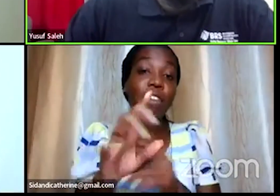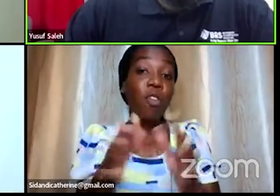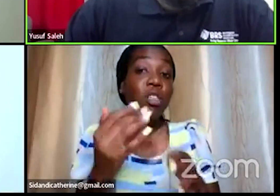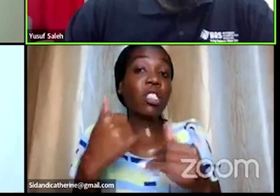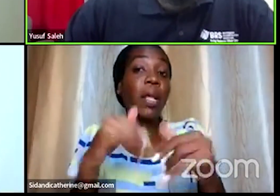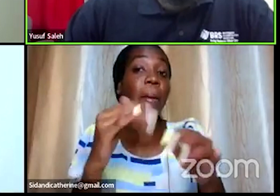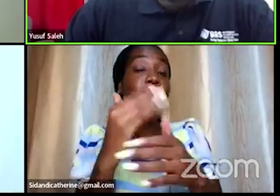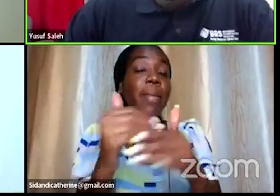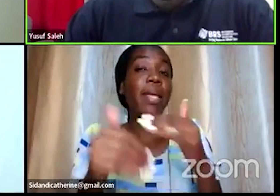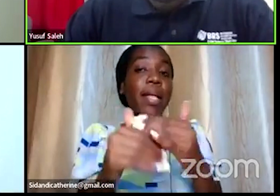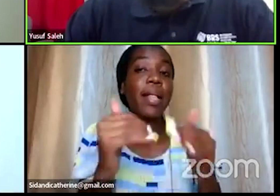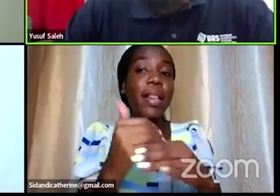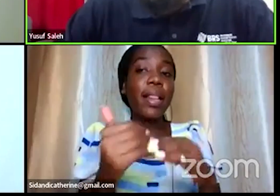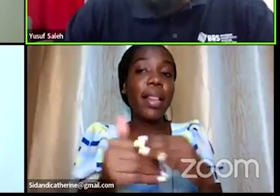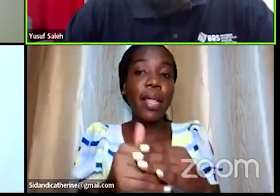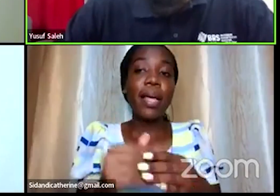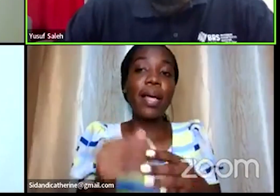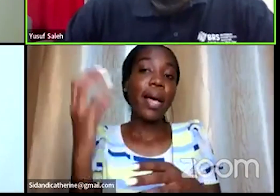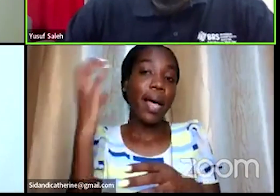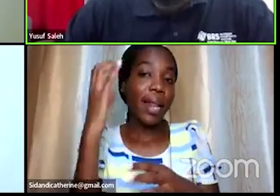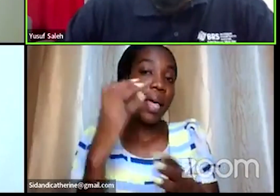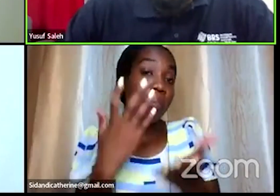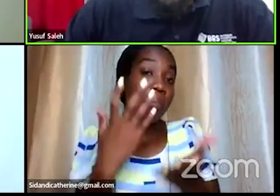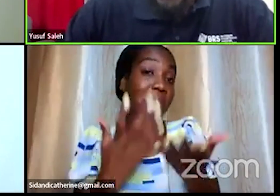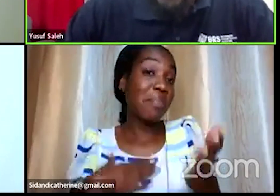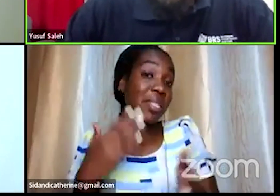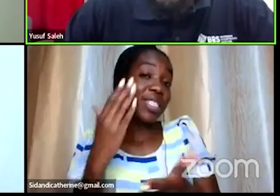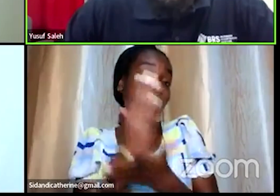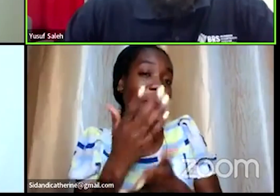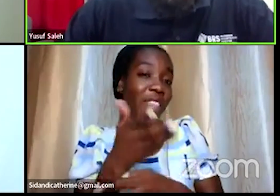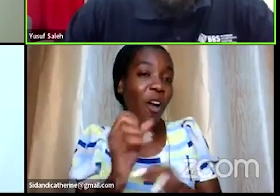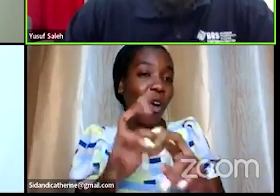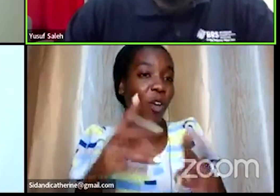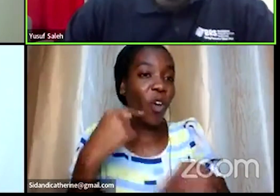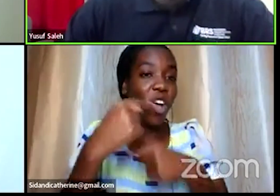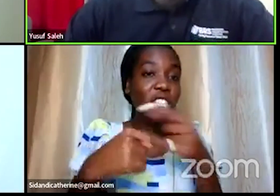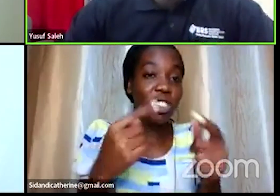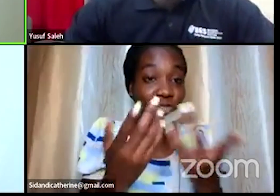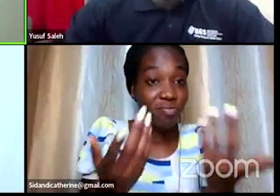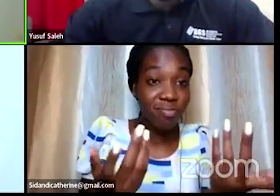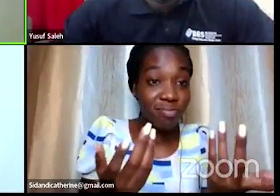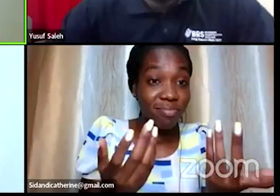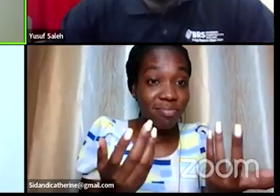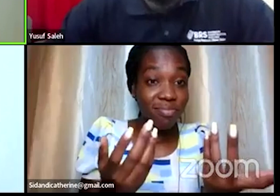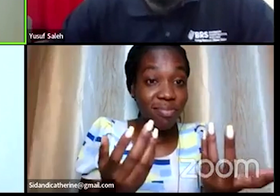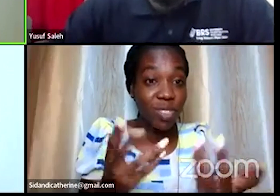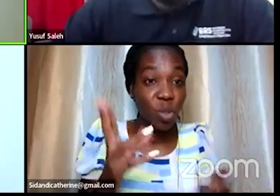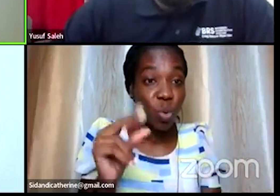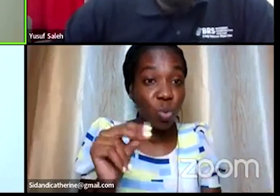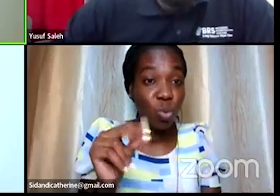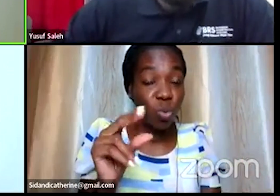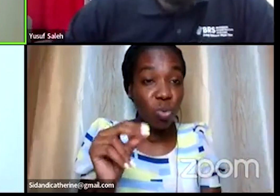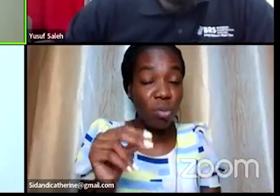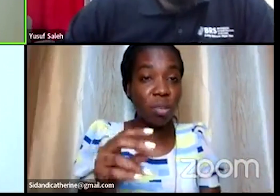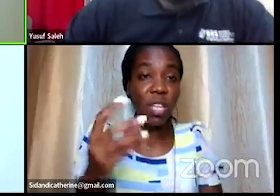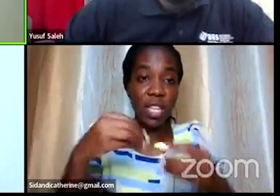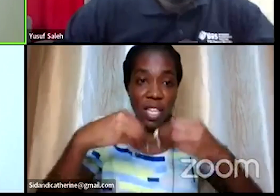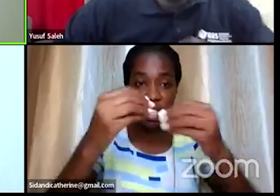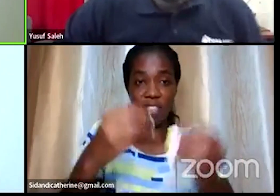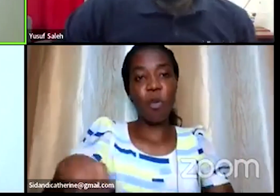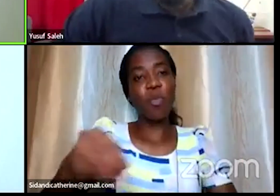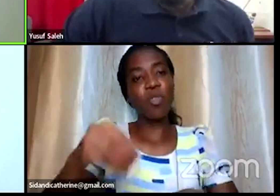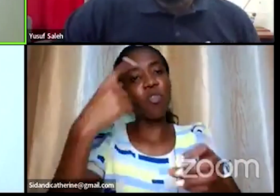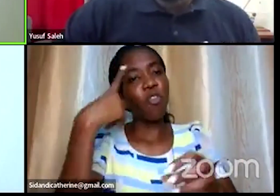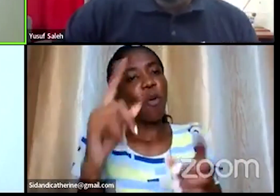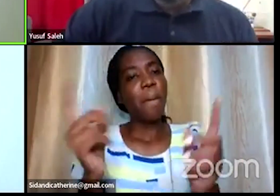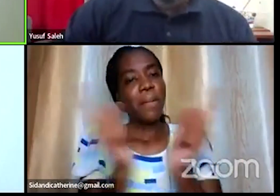career. I don't know if I stop there, Grace, or I can continue. No. Let's give an opportunity to meet the other